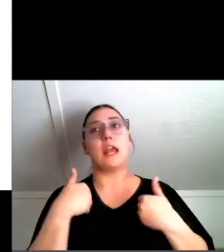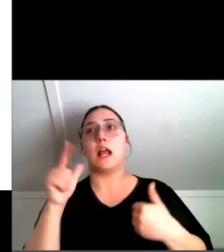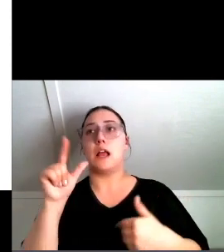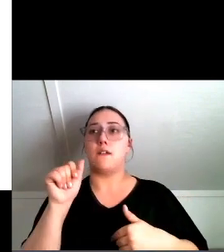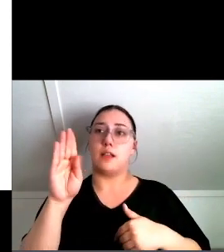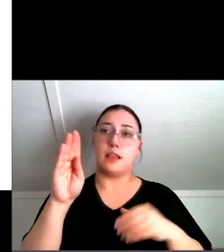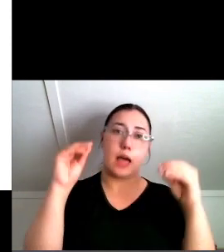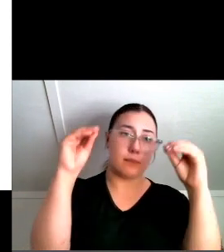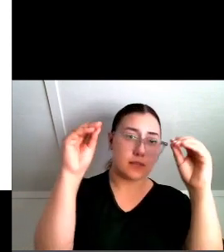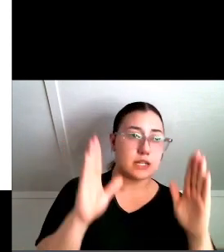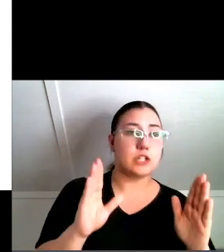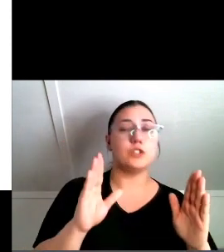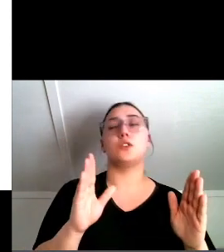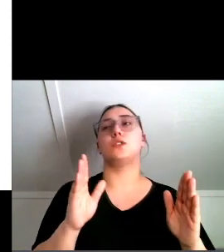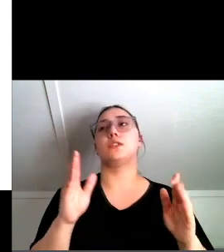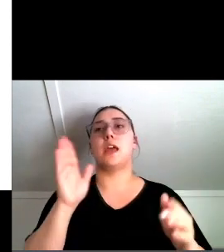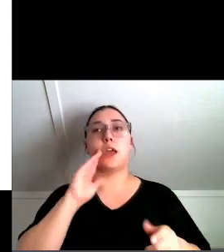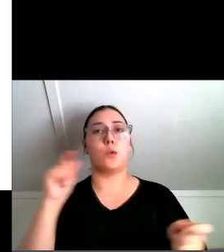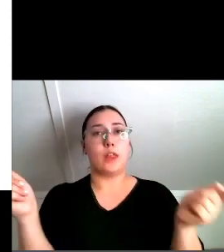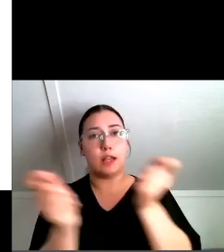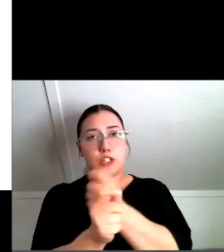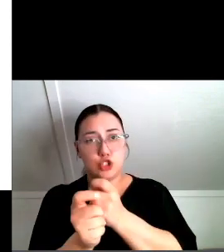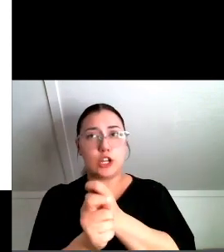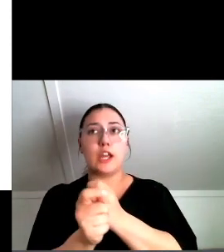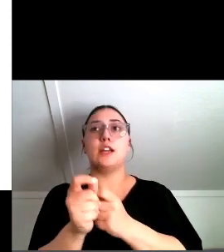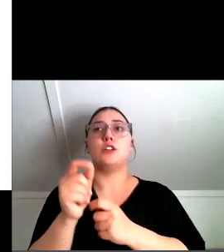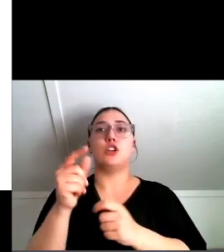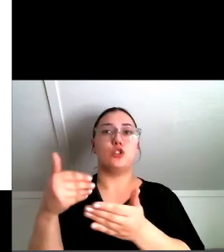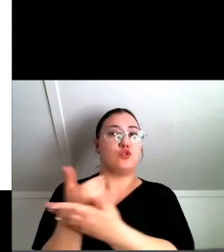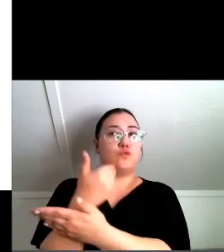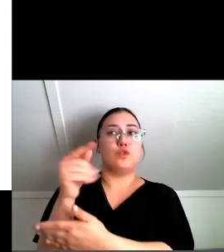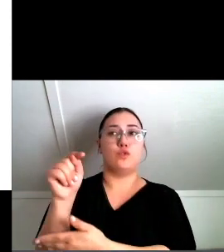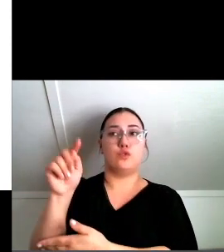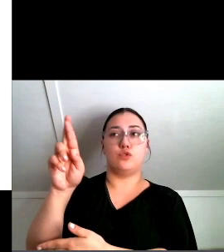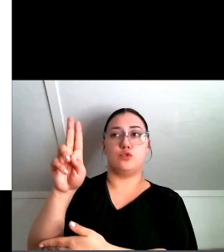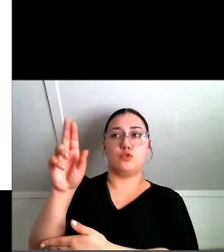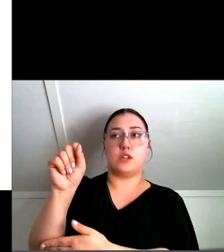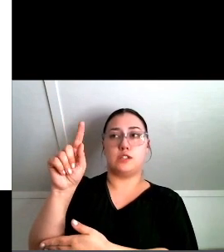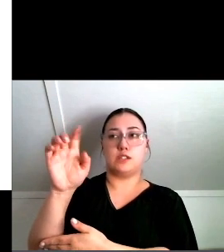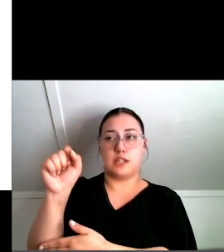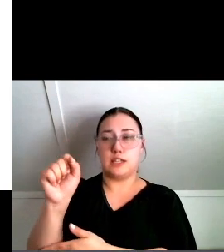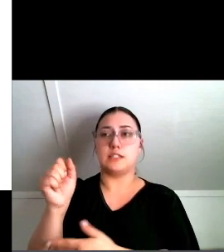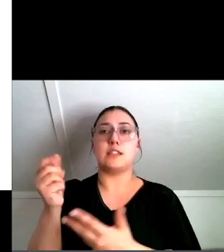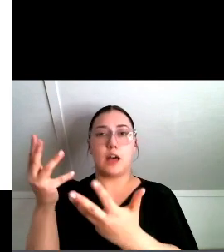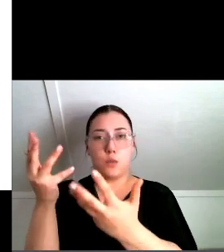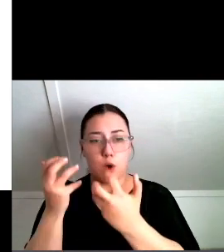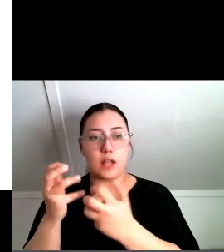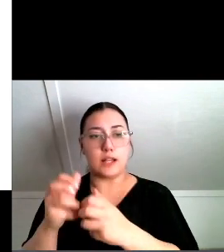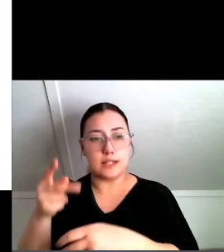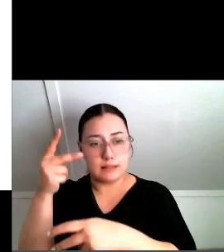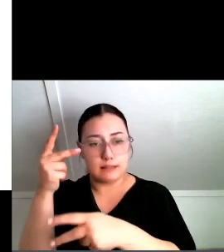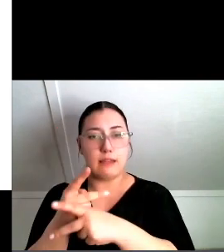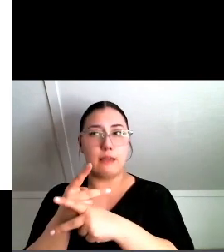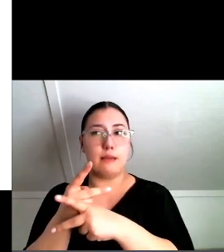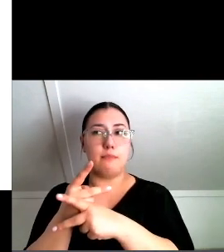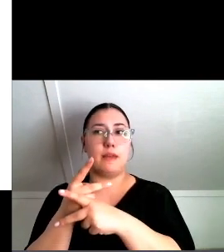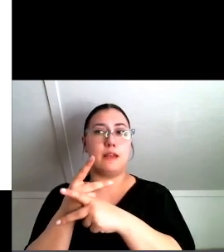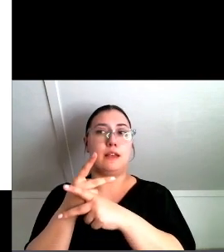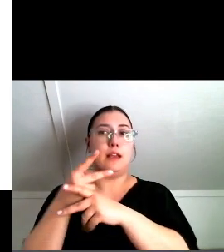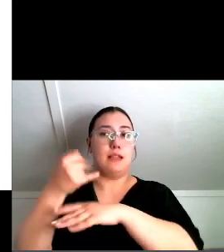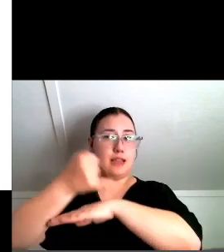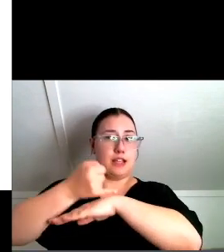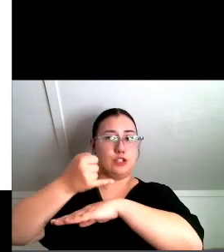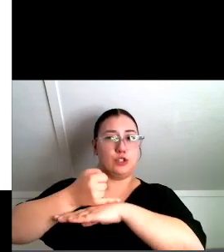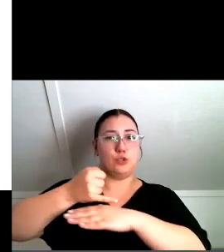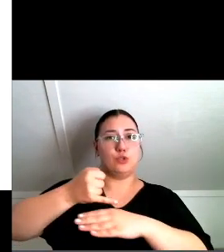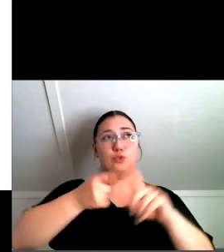would exchange the trustees to have people who are more inclined to protect the sort of educational intent of the institution. They would work